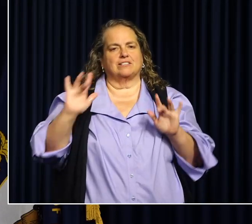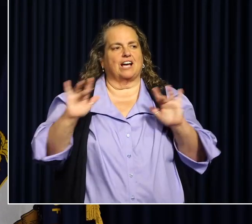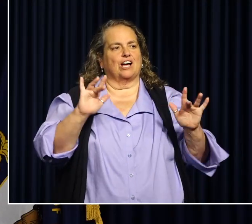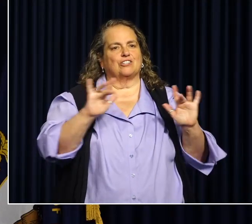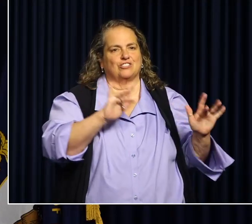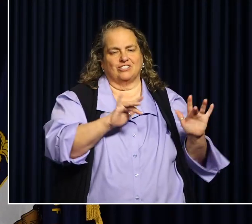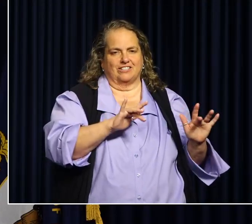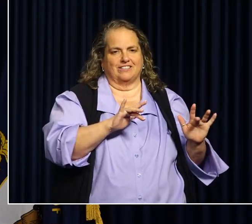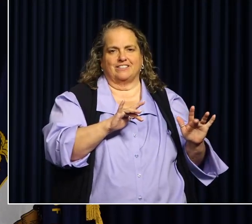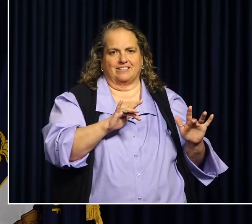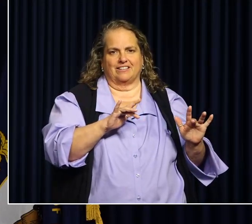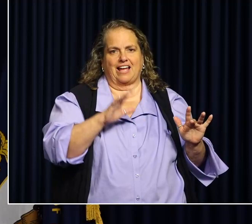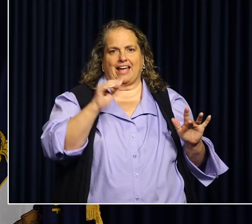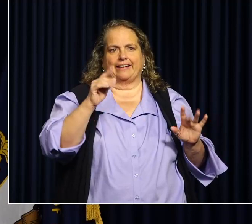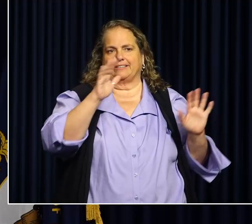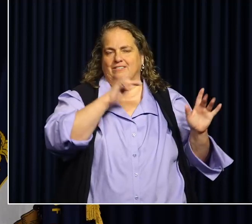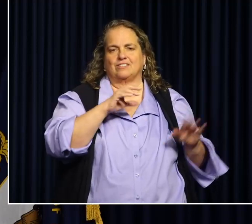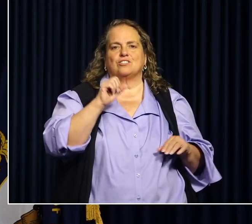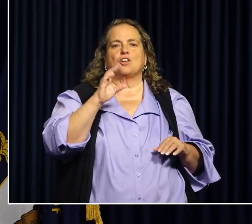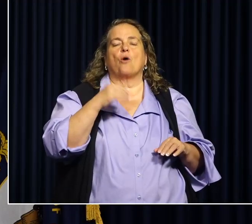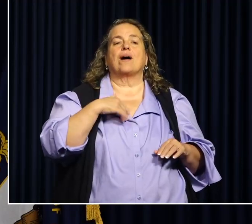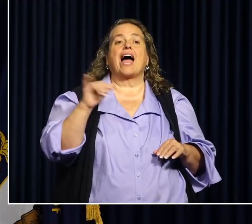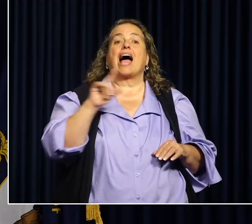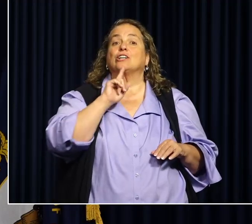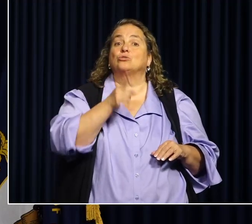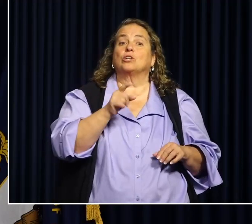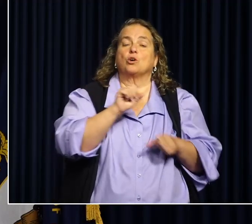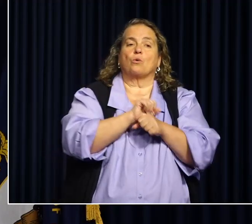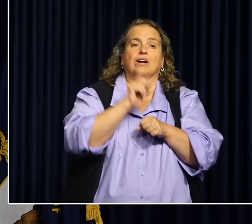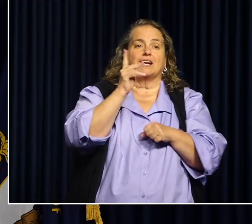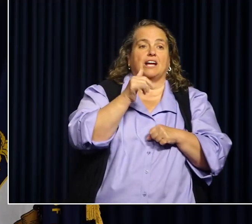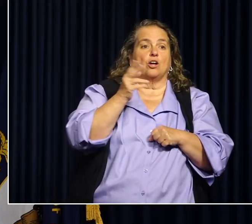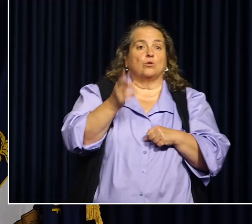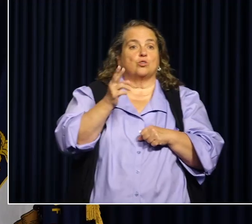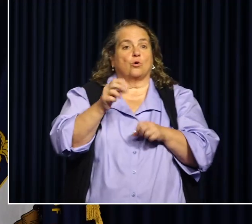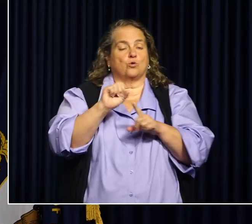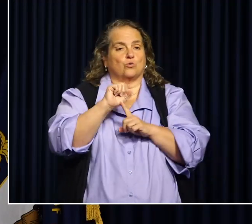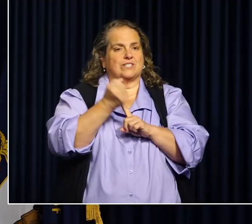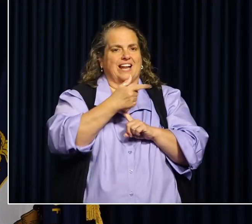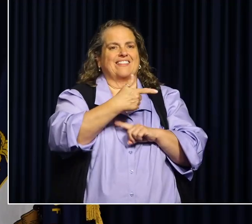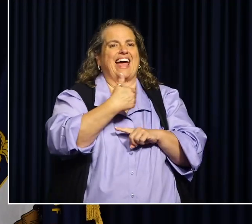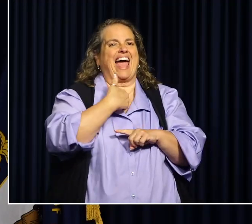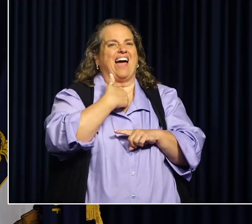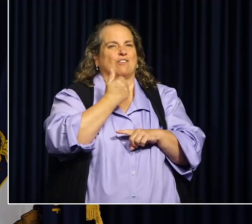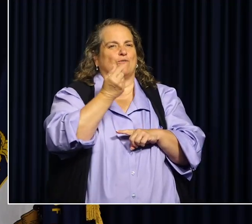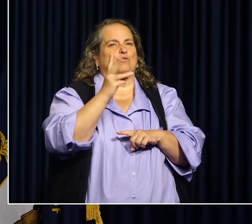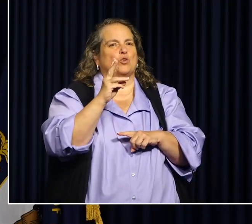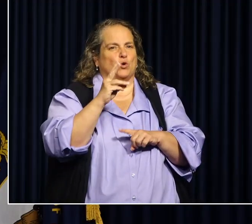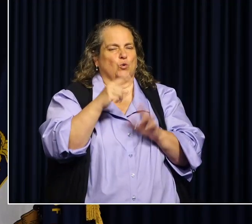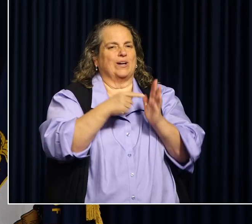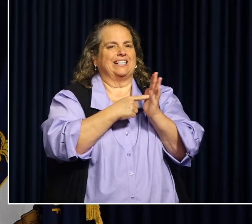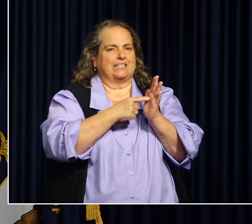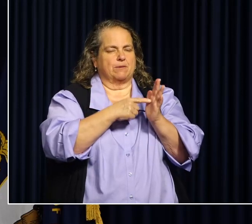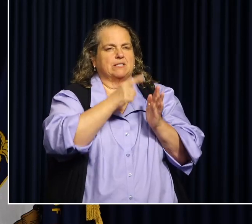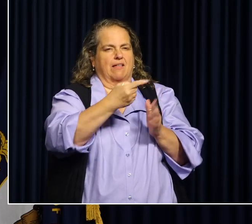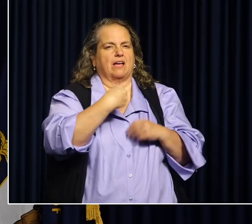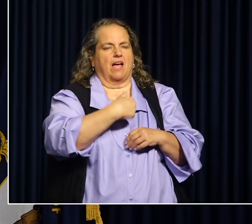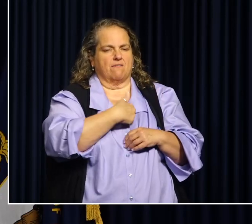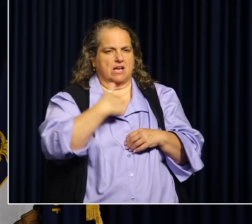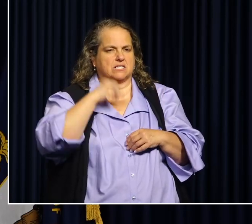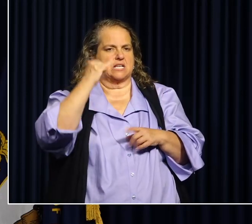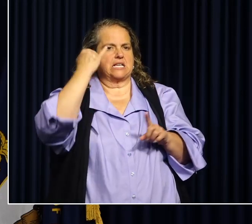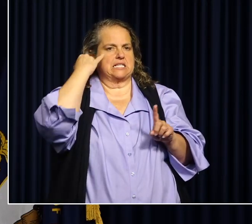by. And we were actually working in the Kentucky Historical Society because they just have a couple of exhibits like that, which gave us a good